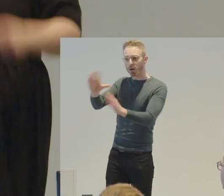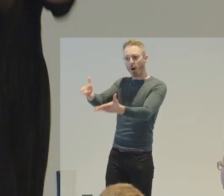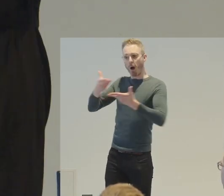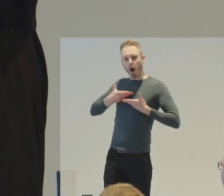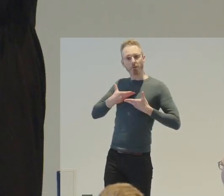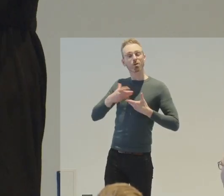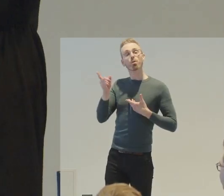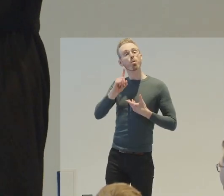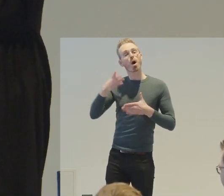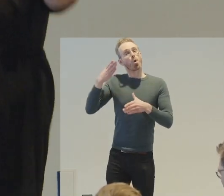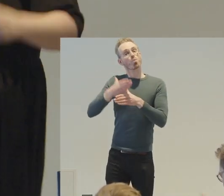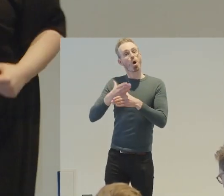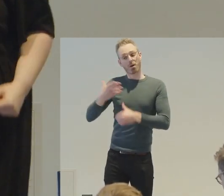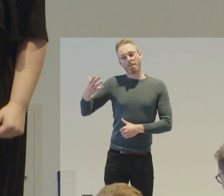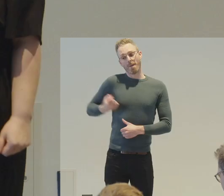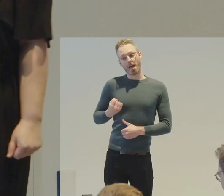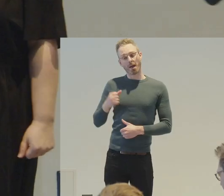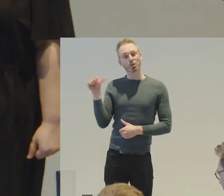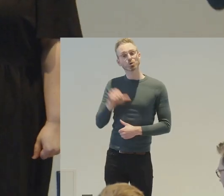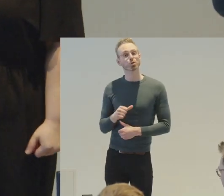yeah.